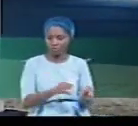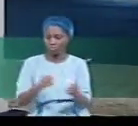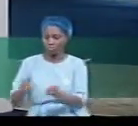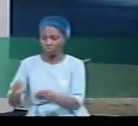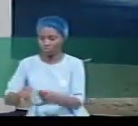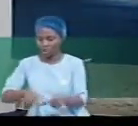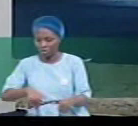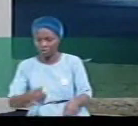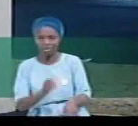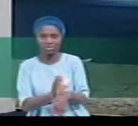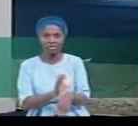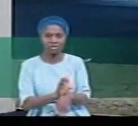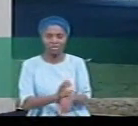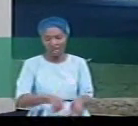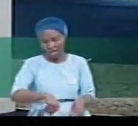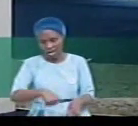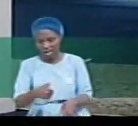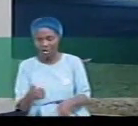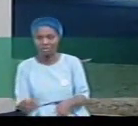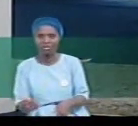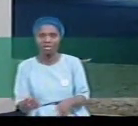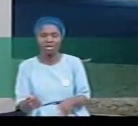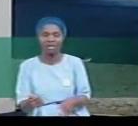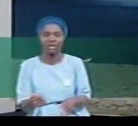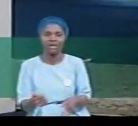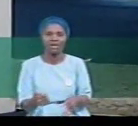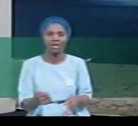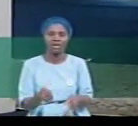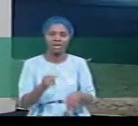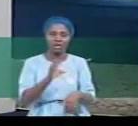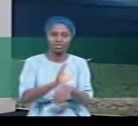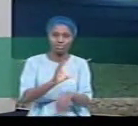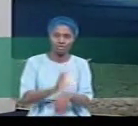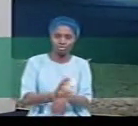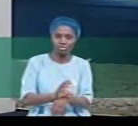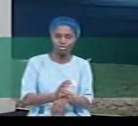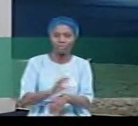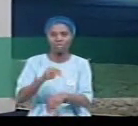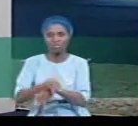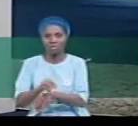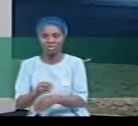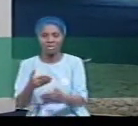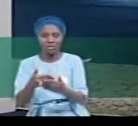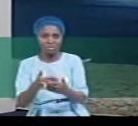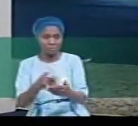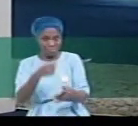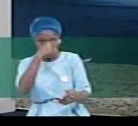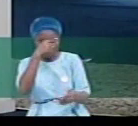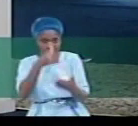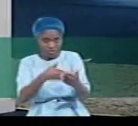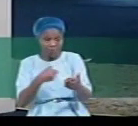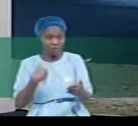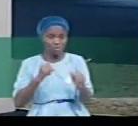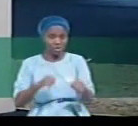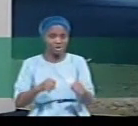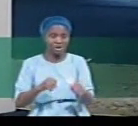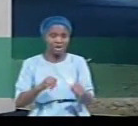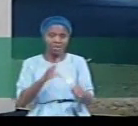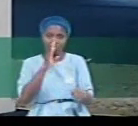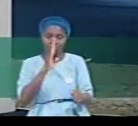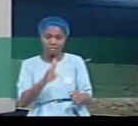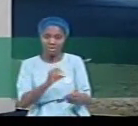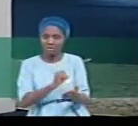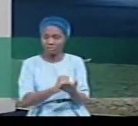church, another assembly, another ministry before we can be sanctified. Those people,